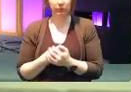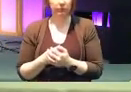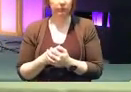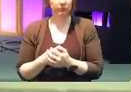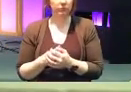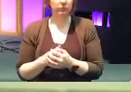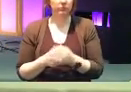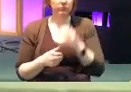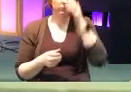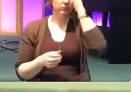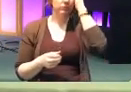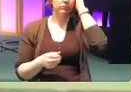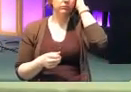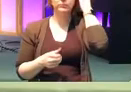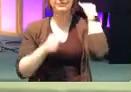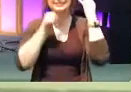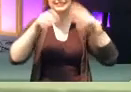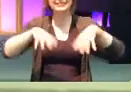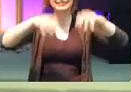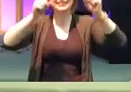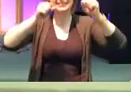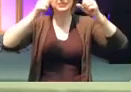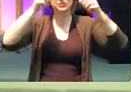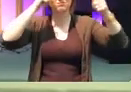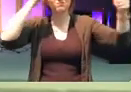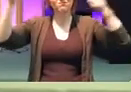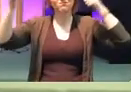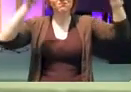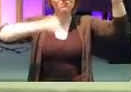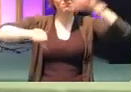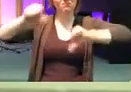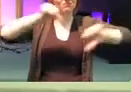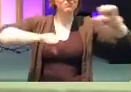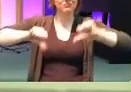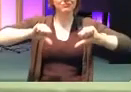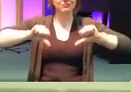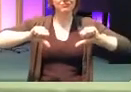I think it takes a rocket scientist to know the answer to several of those questions.